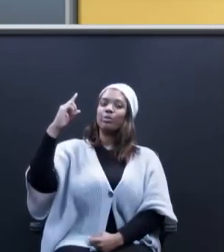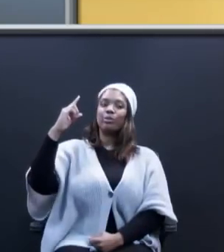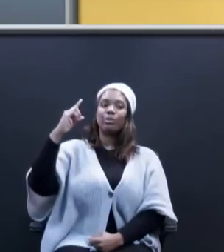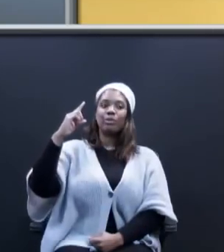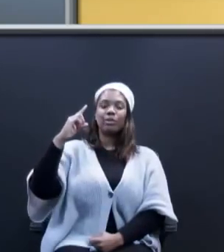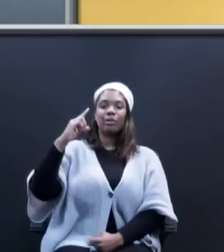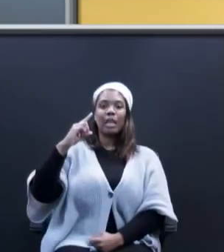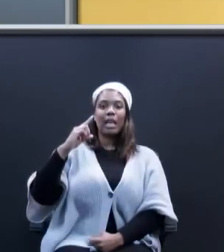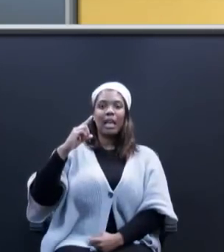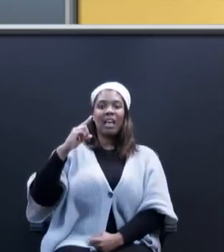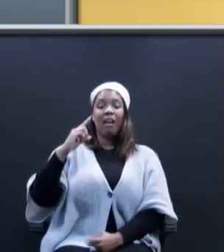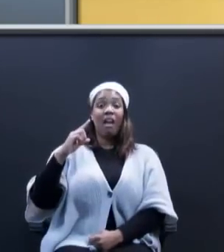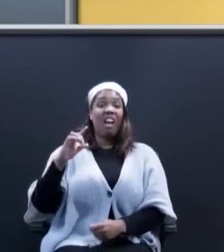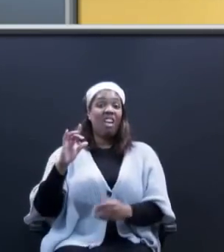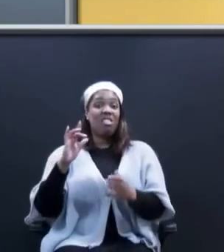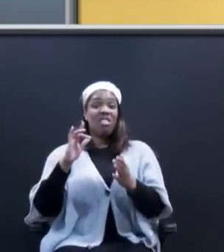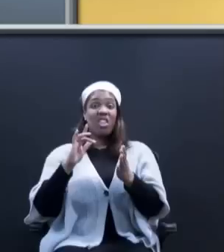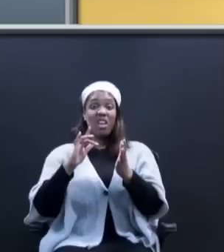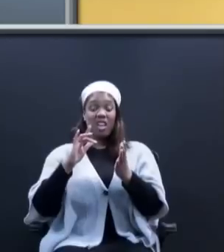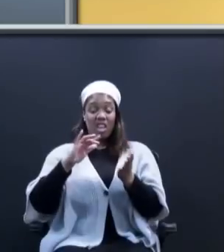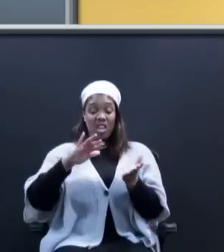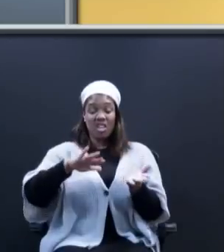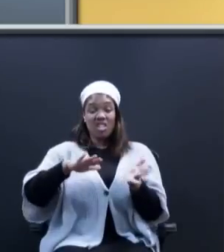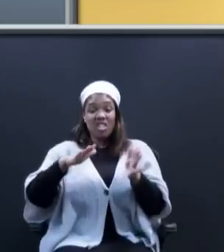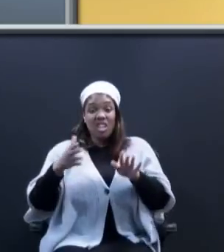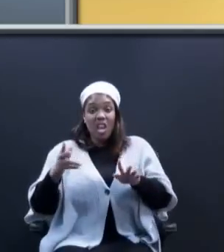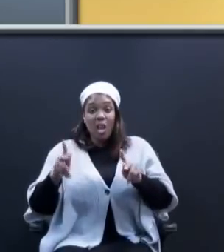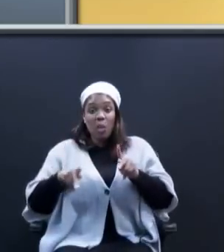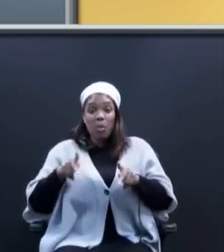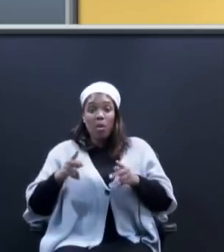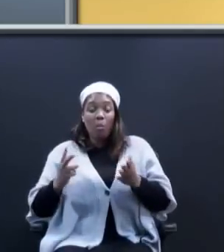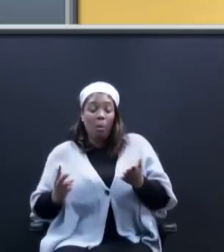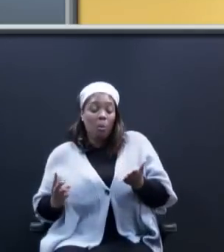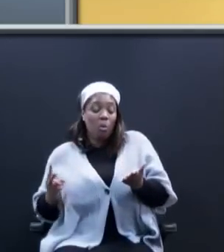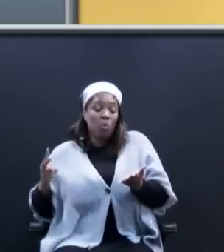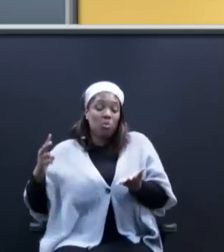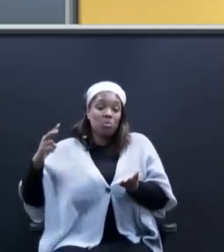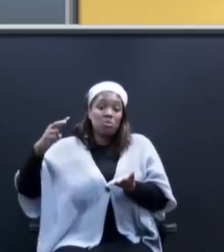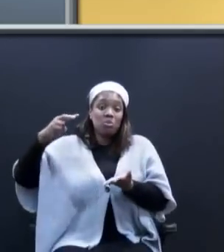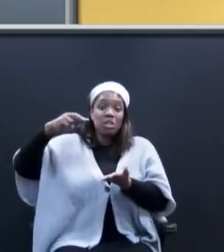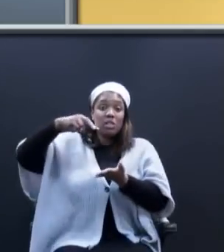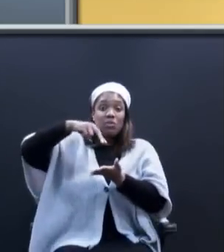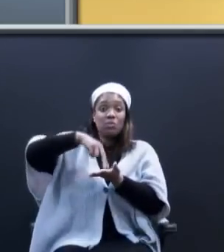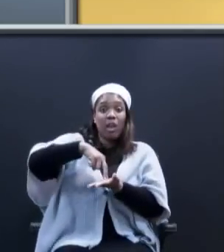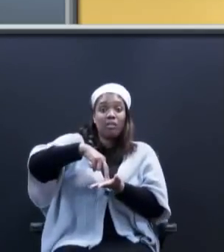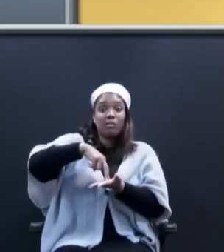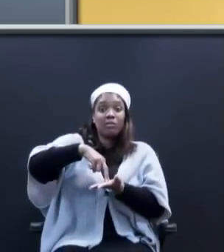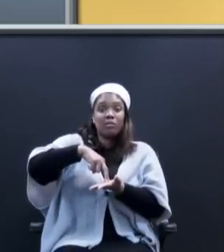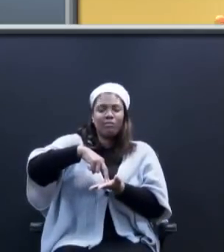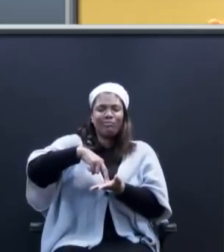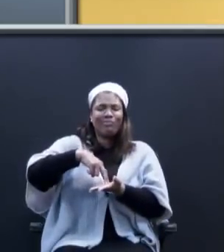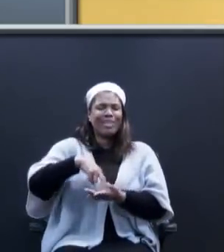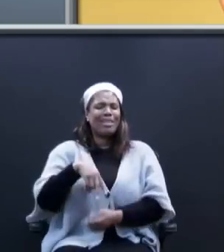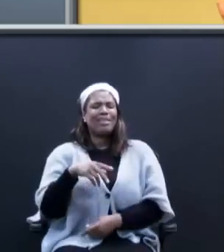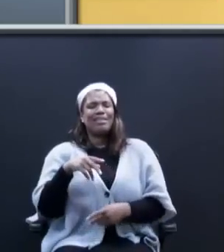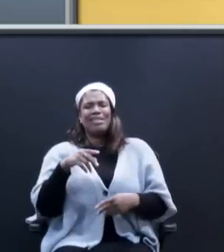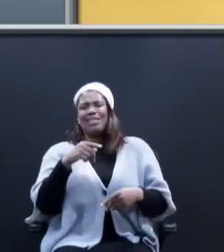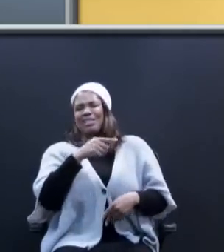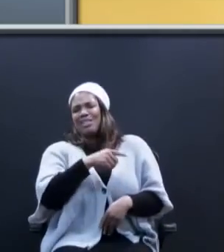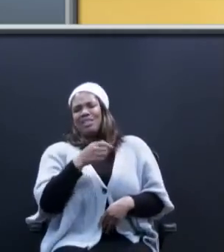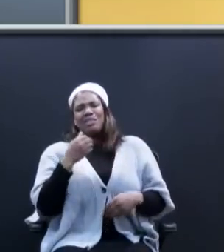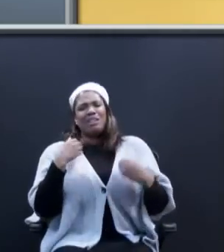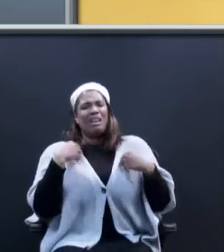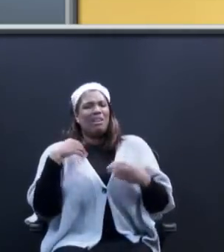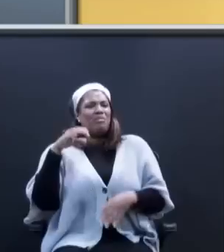rise. You got preachers running around preaching, telling people, see the Lord going to rapture the church off before the